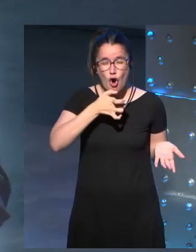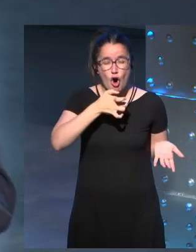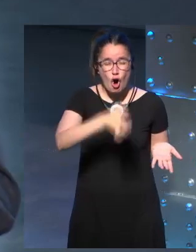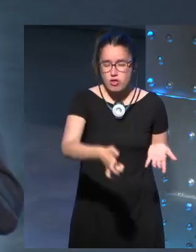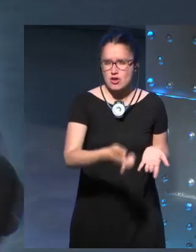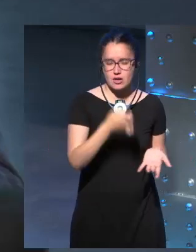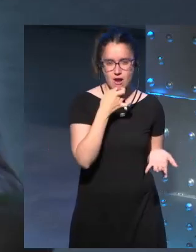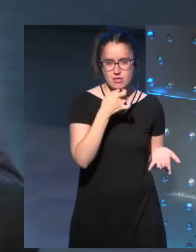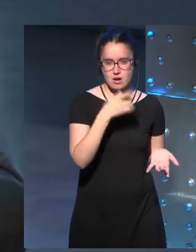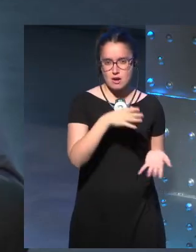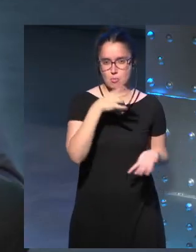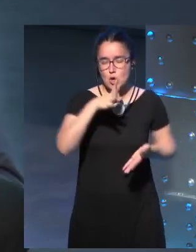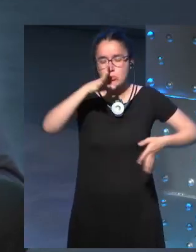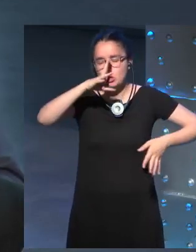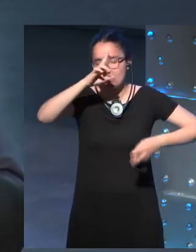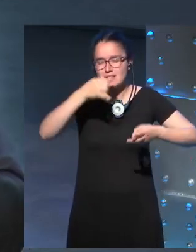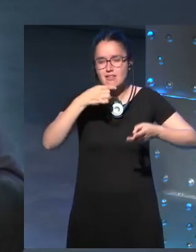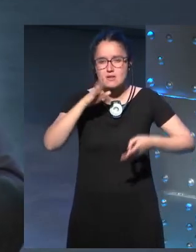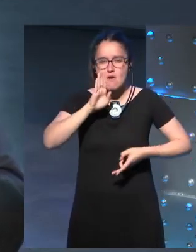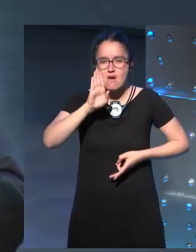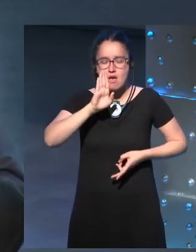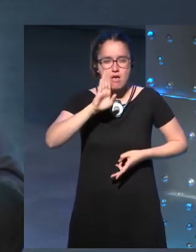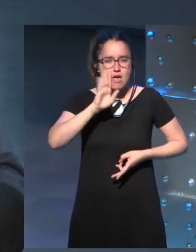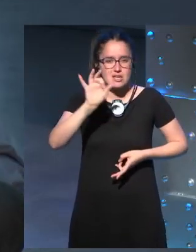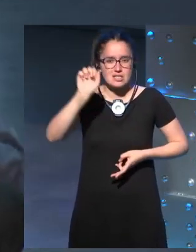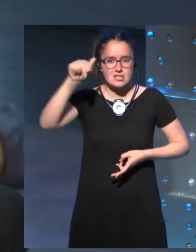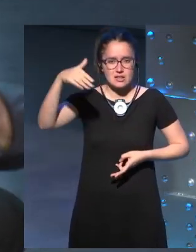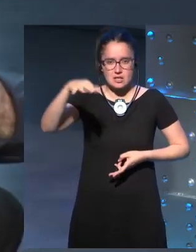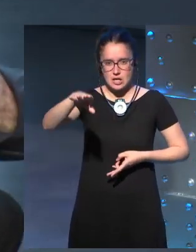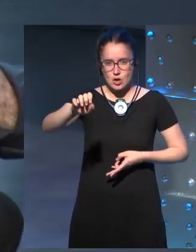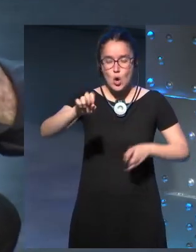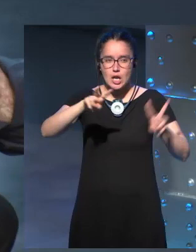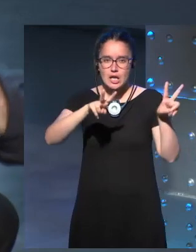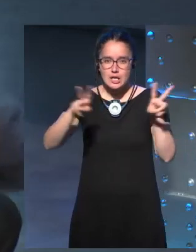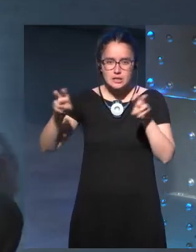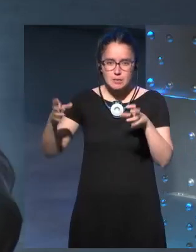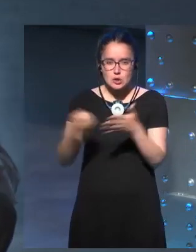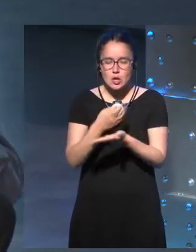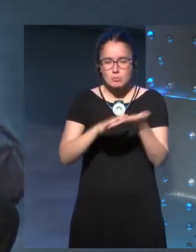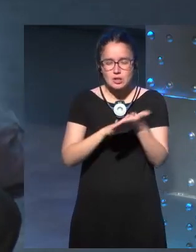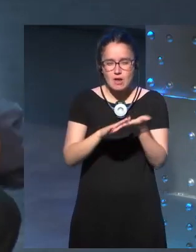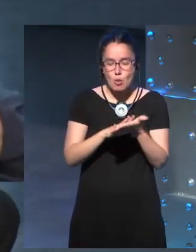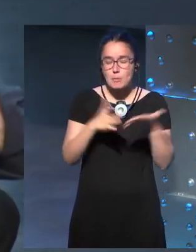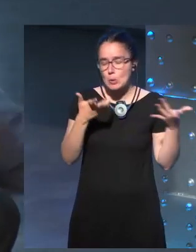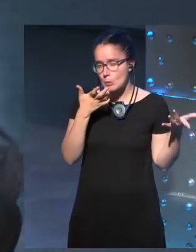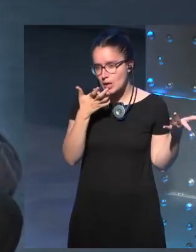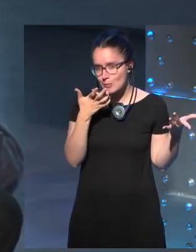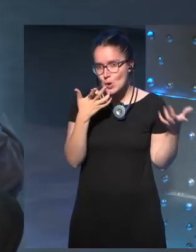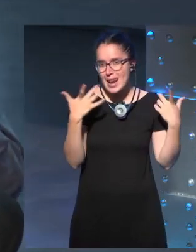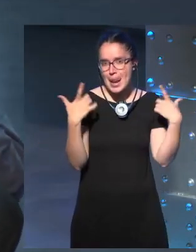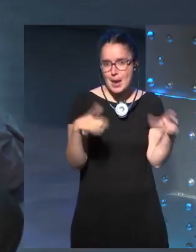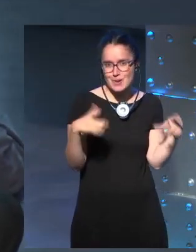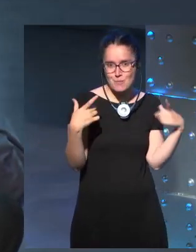that Santiago was saying about Thatcher and class, and Liverpool is a city which is in England but not